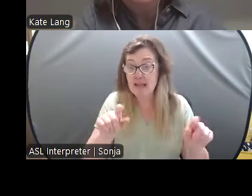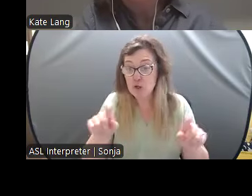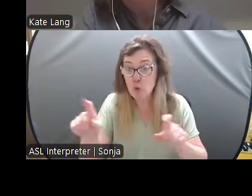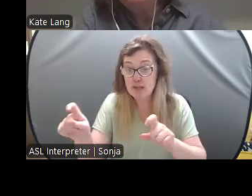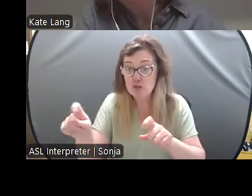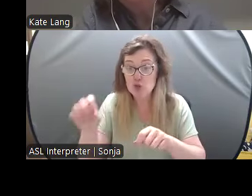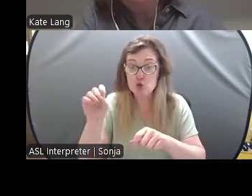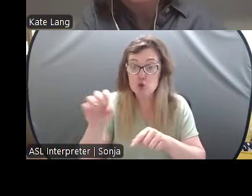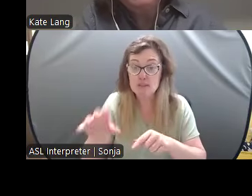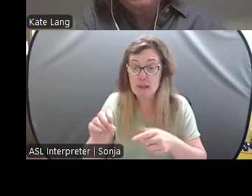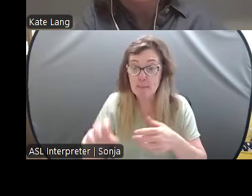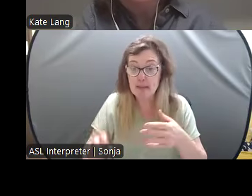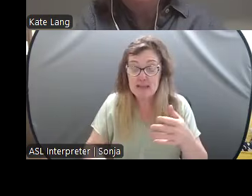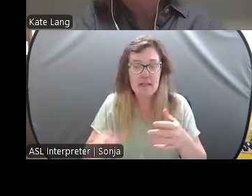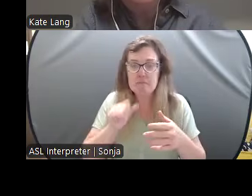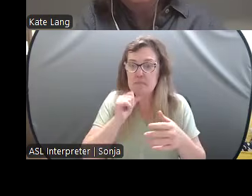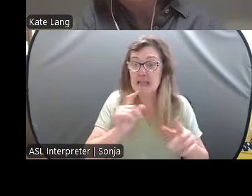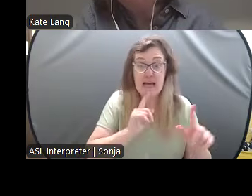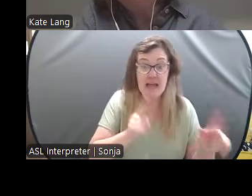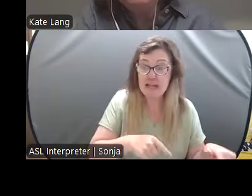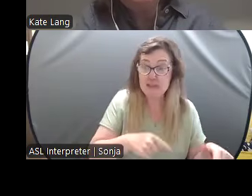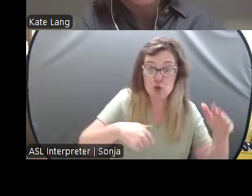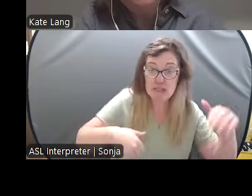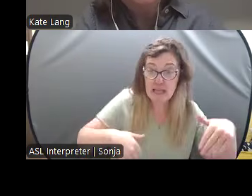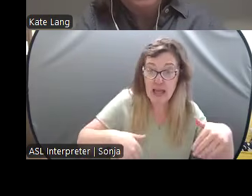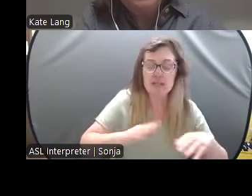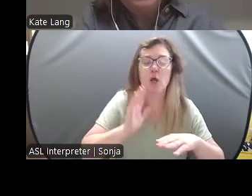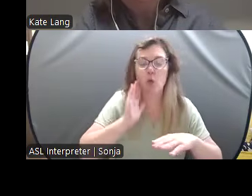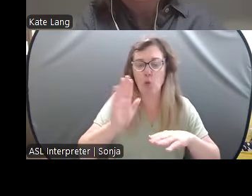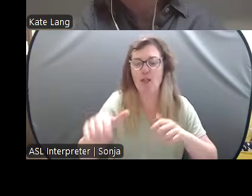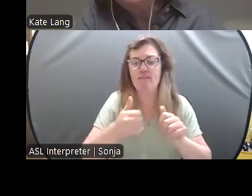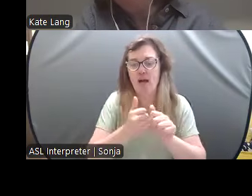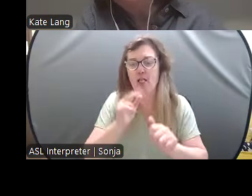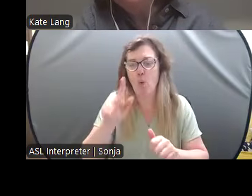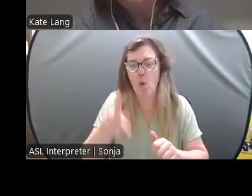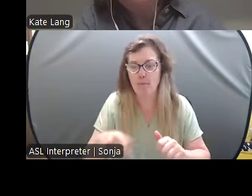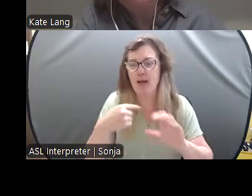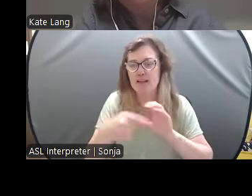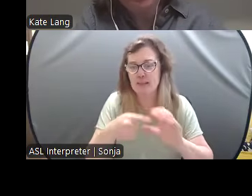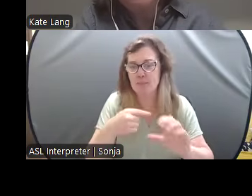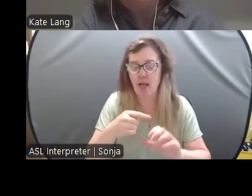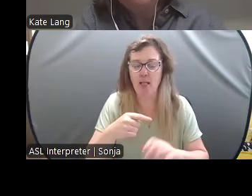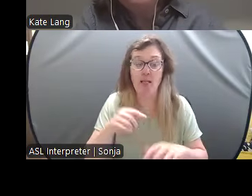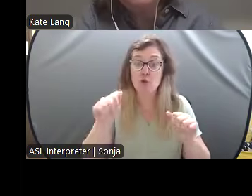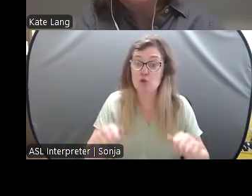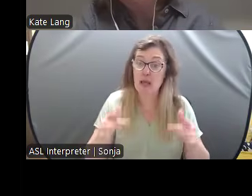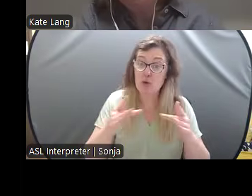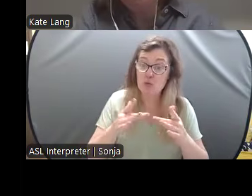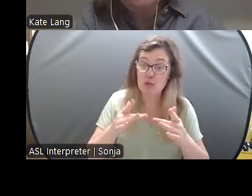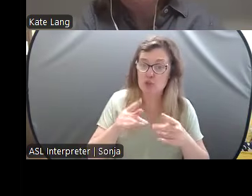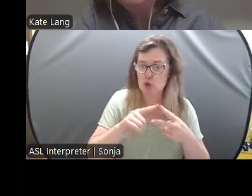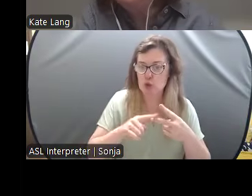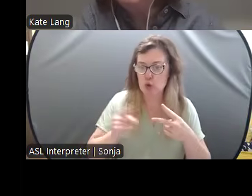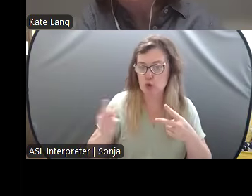submitted that went unanswered today will be followed up on via email, and feel free to reach out to John and me with any